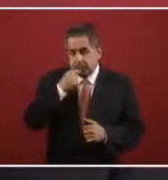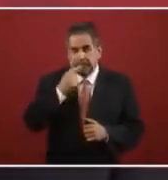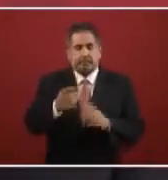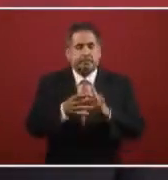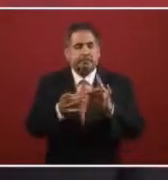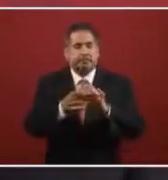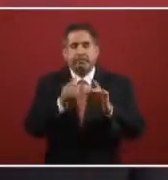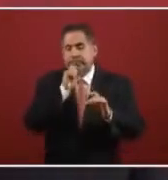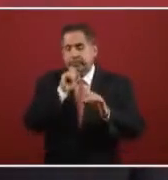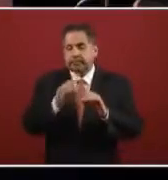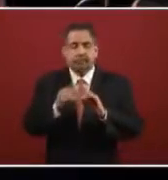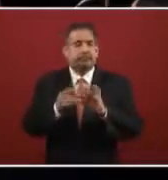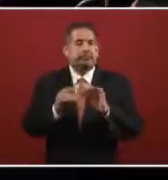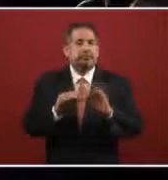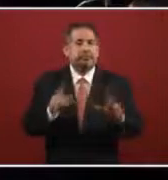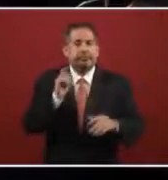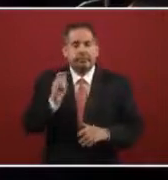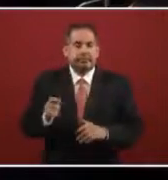And I used to say to them